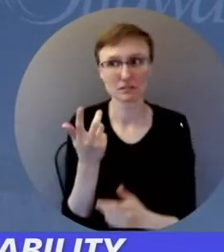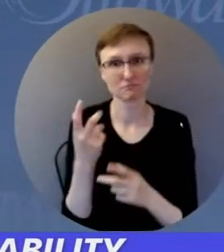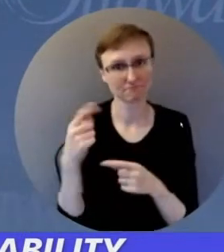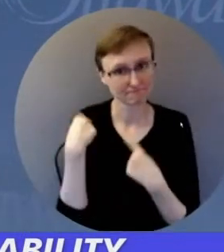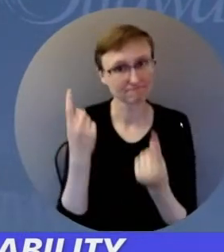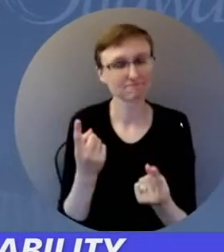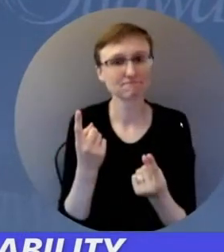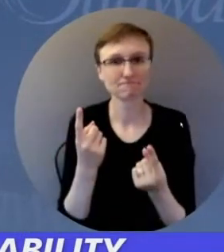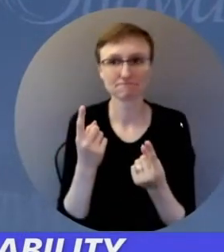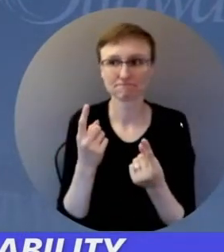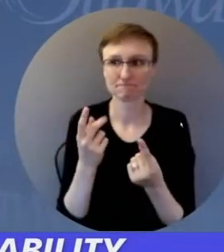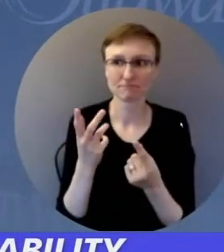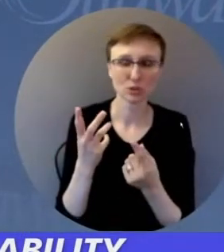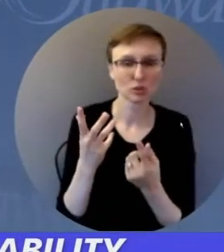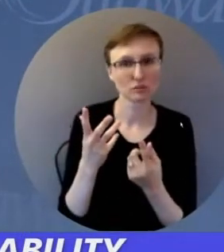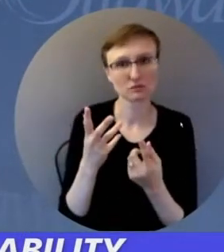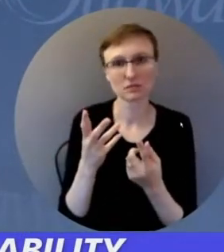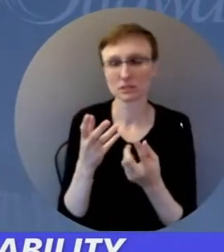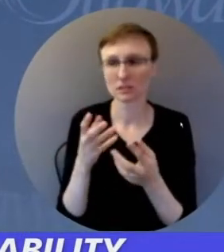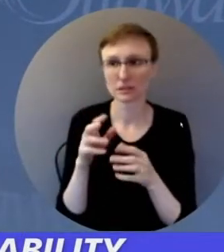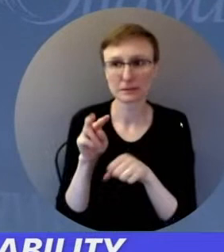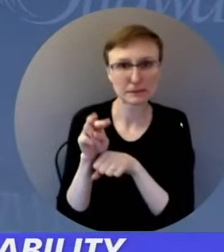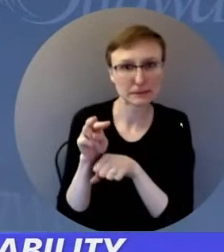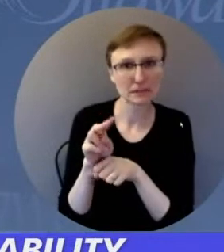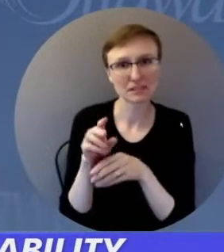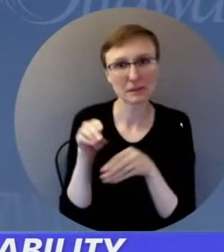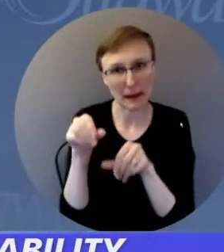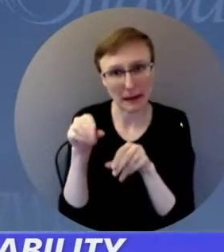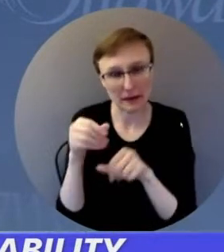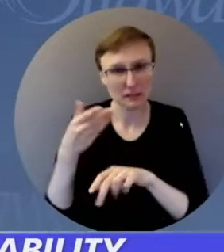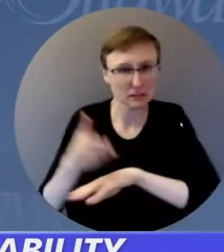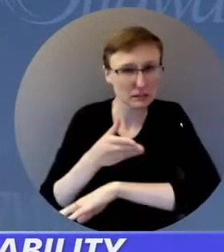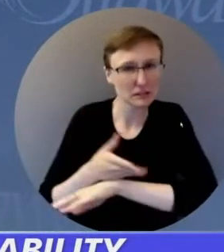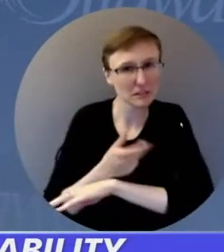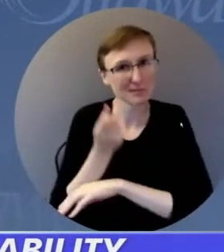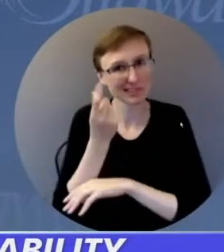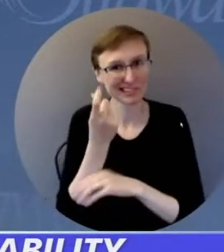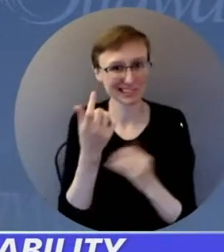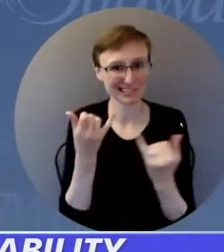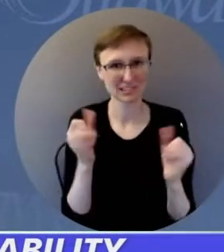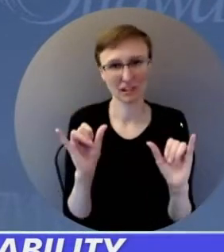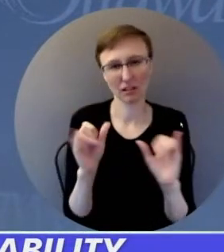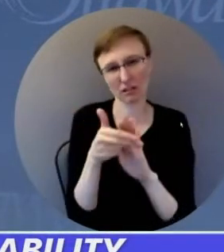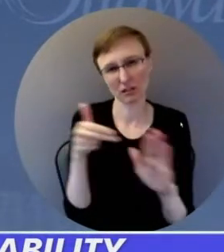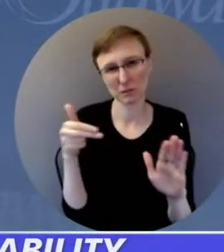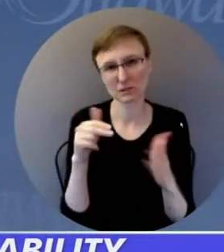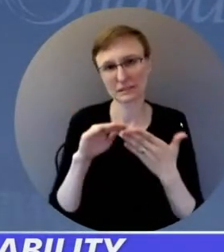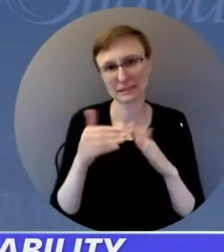since 2012, but it is a city facility. And I'm wondering, as the mayor,